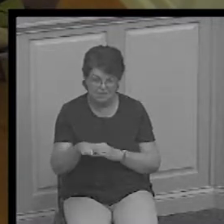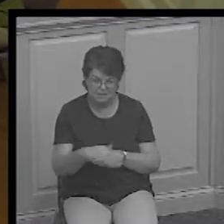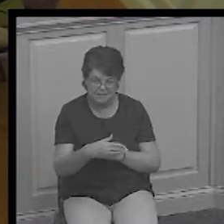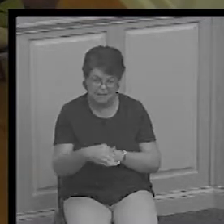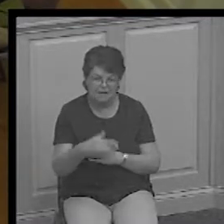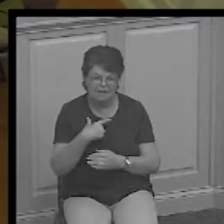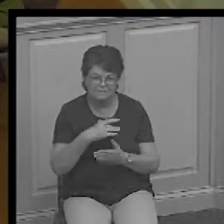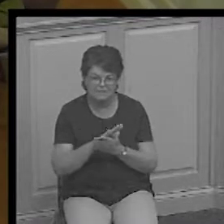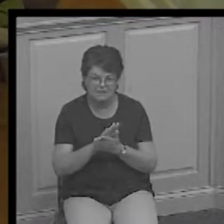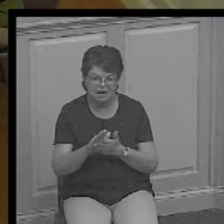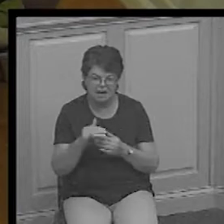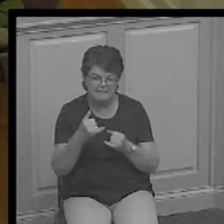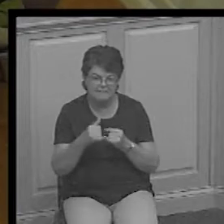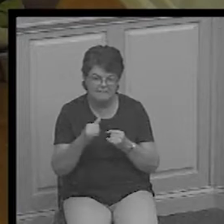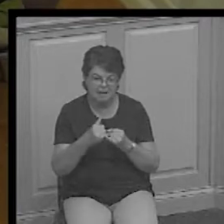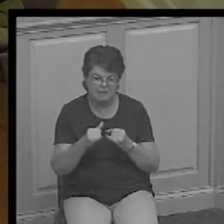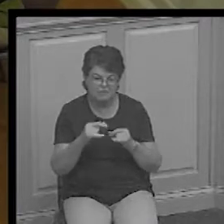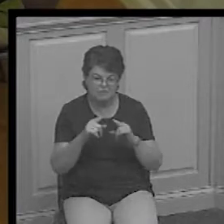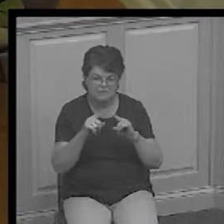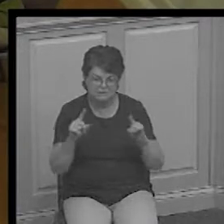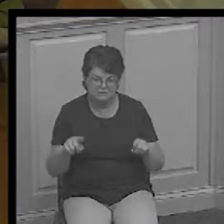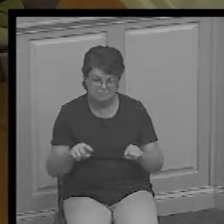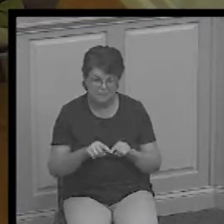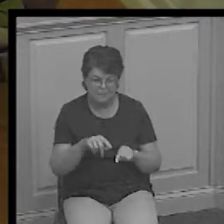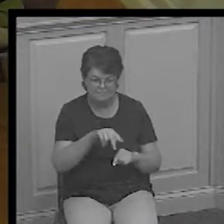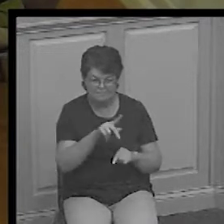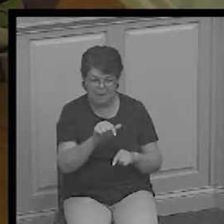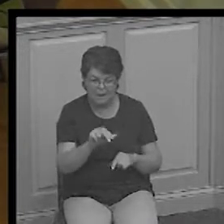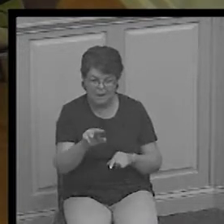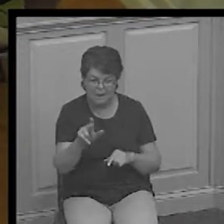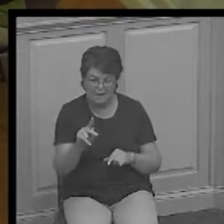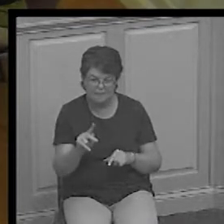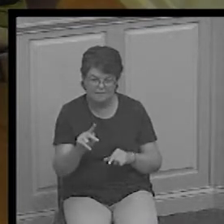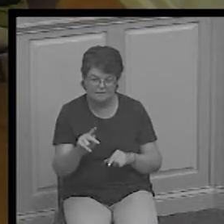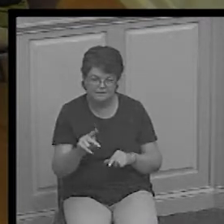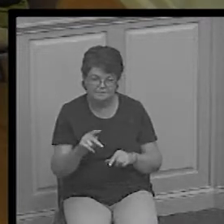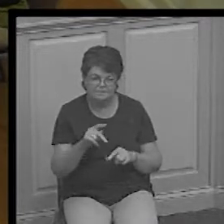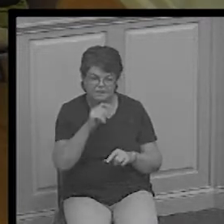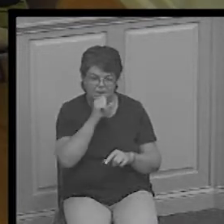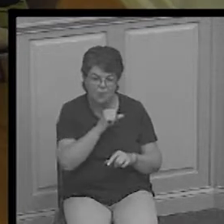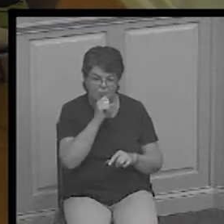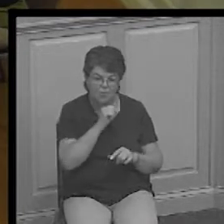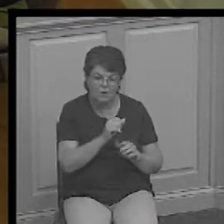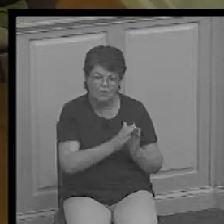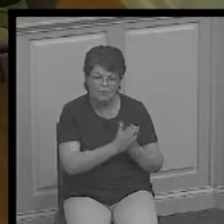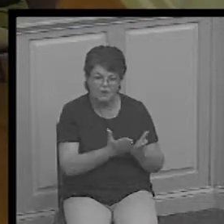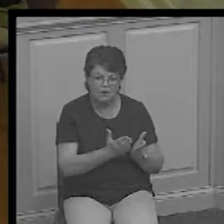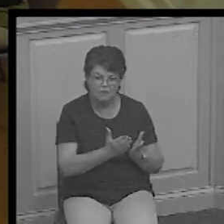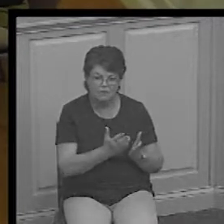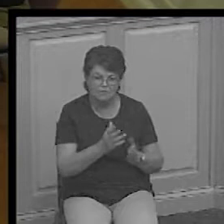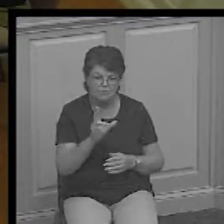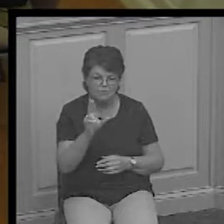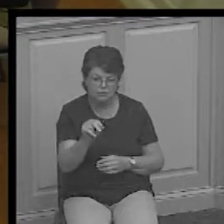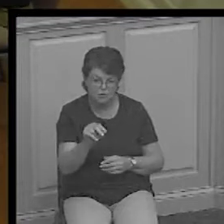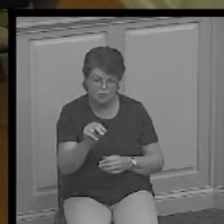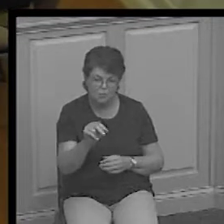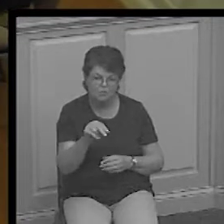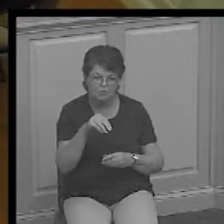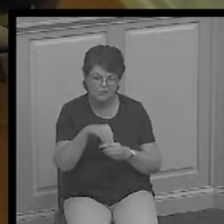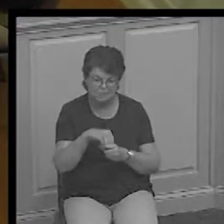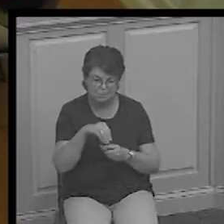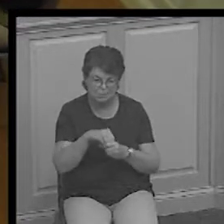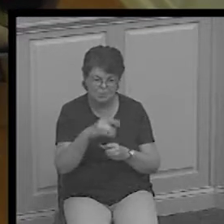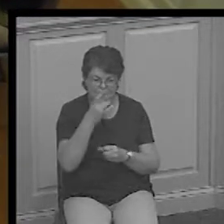this nice metal sign that said plank, really very tasteful. Yeah. The old guidelines, it was absolutely no